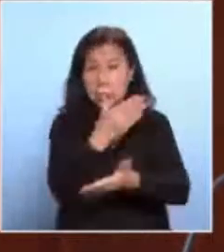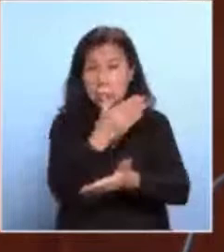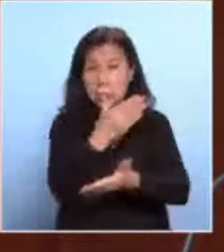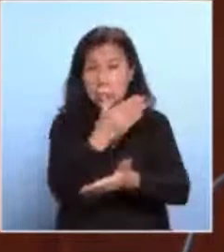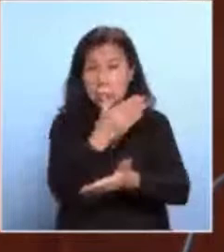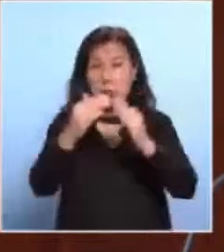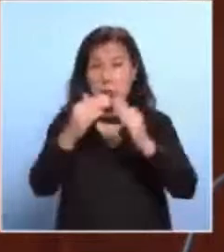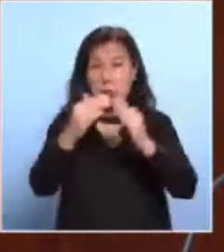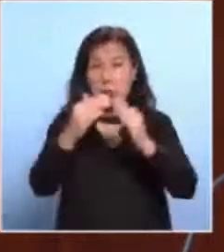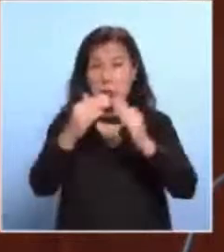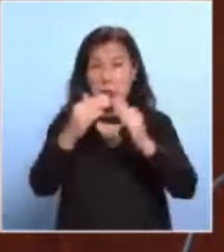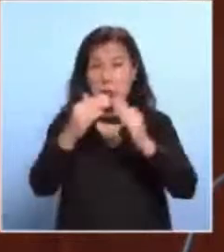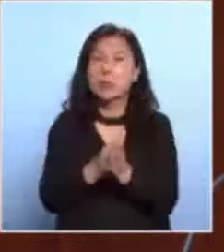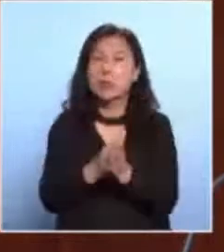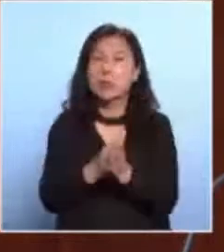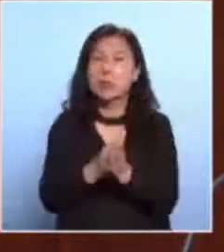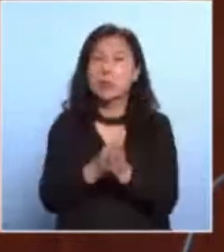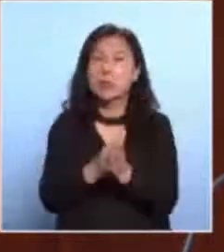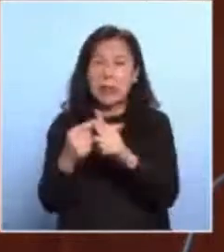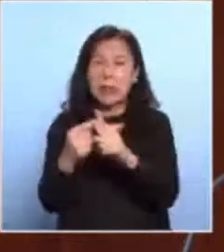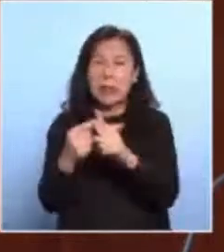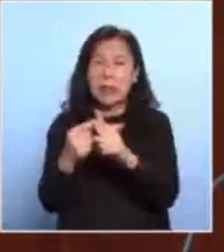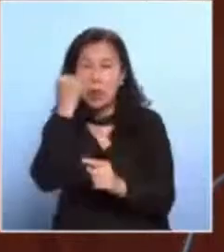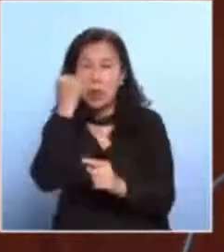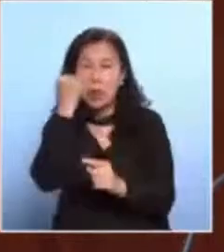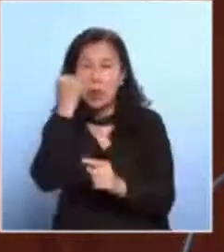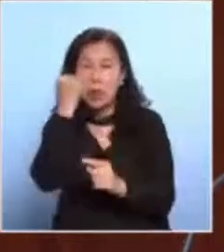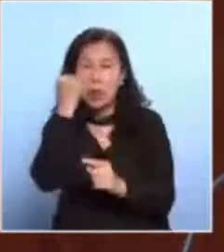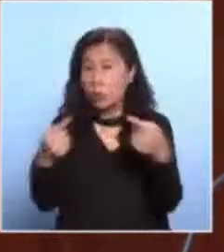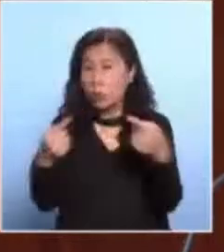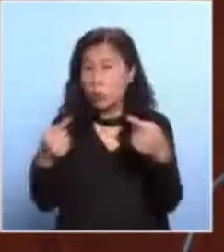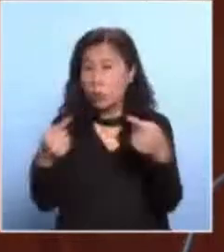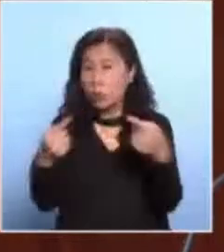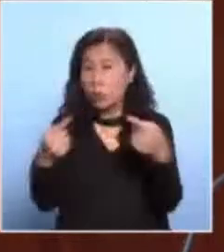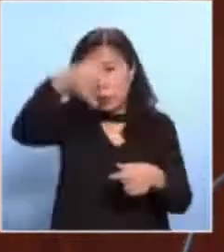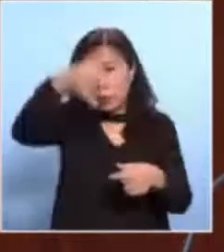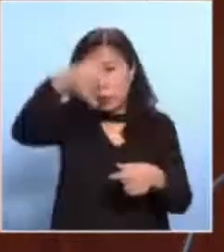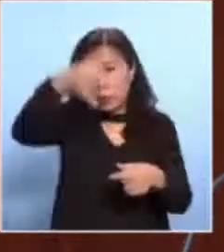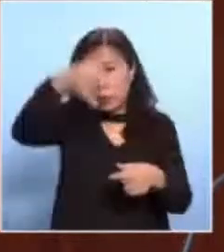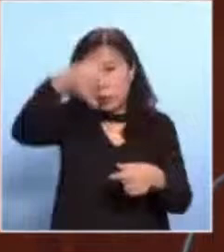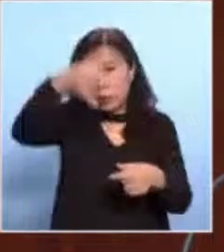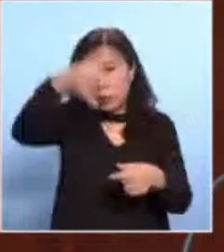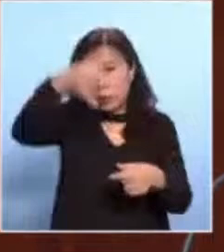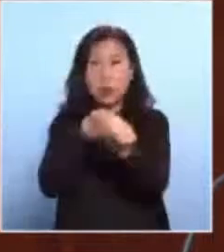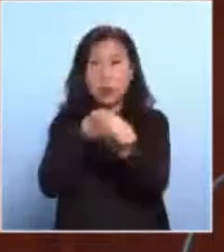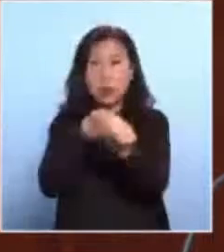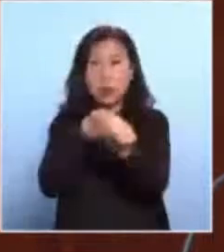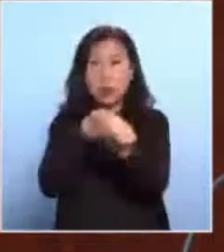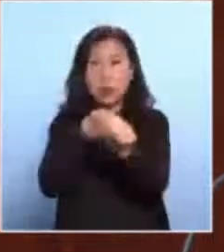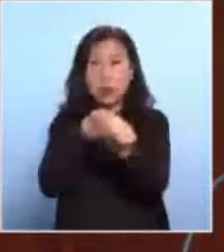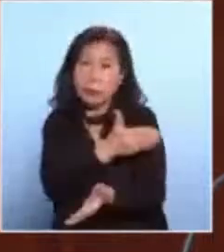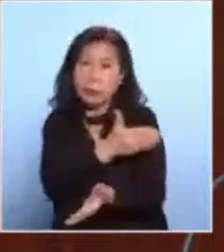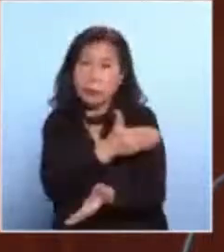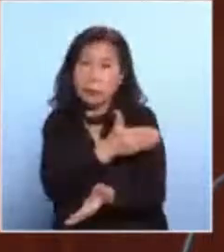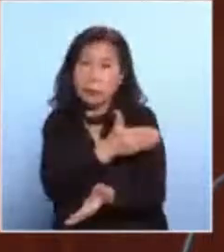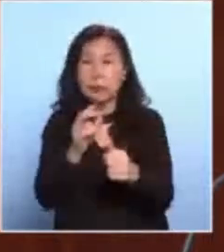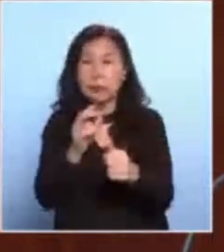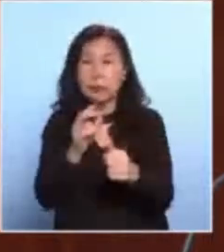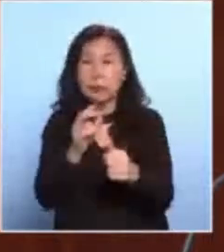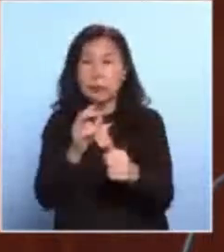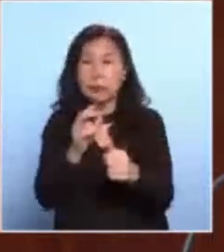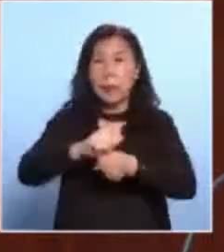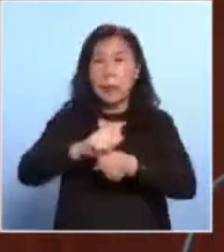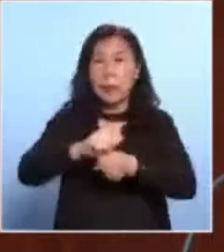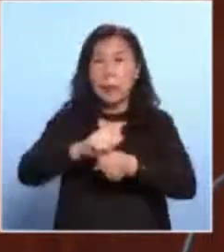nursing staff in RCHDs in the coming year to enhance care for their aging residents. We will